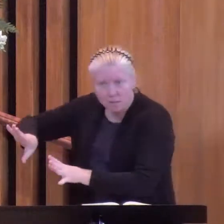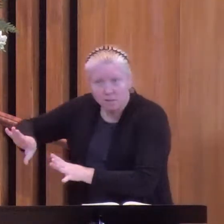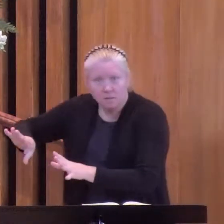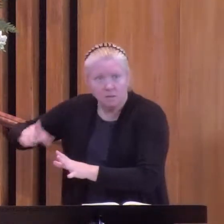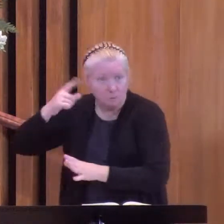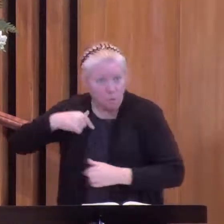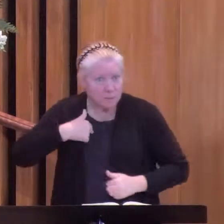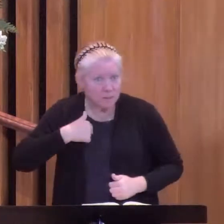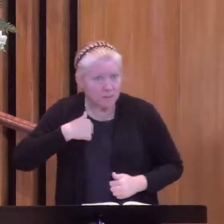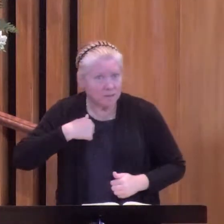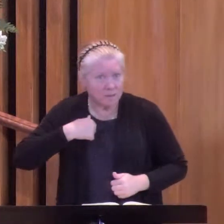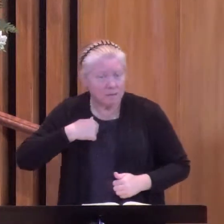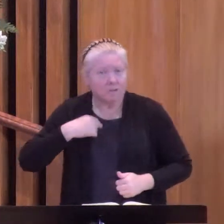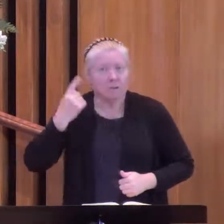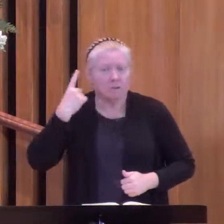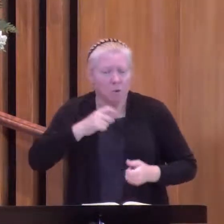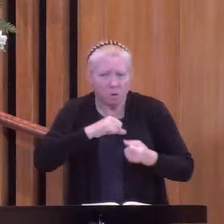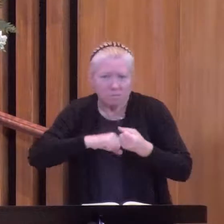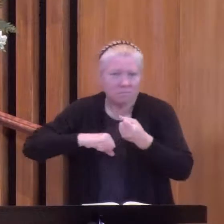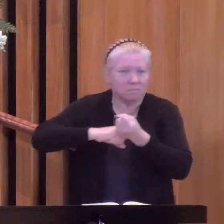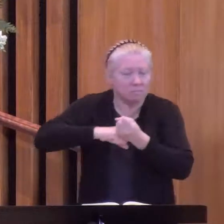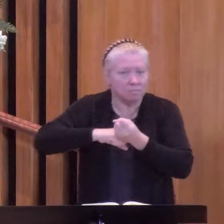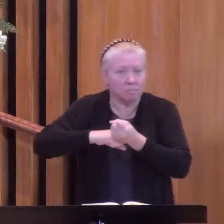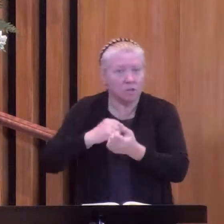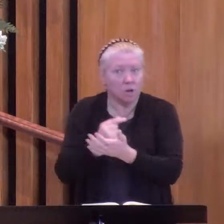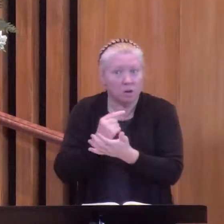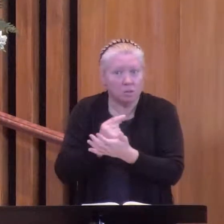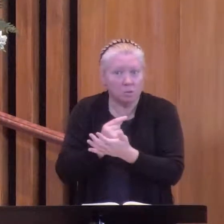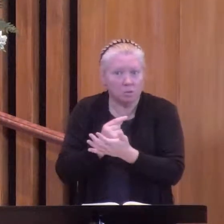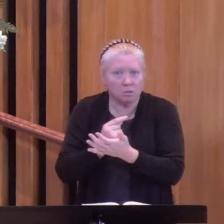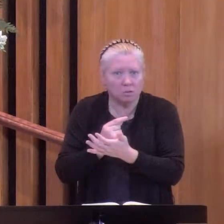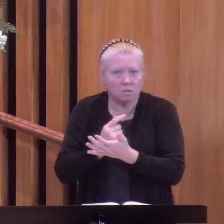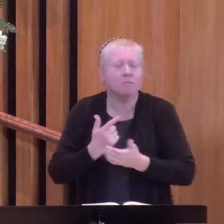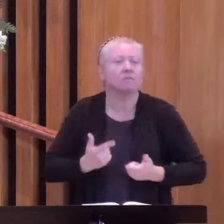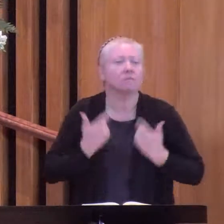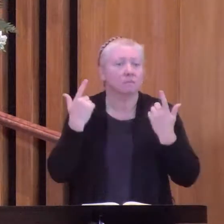of the gospel will save it."